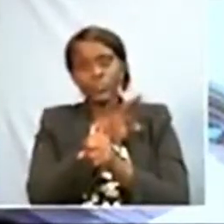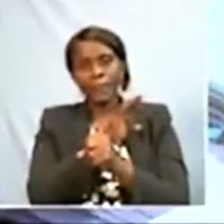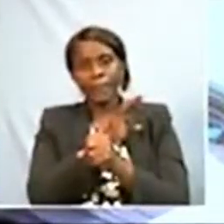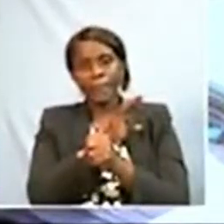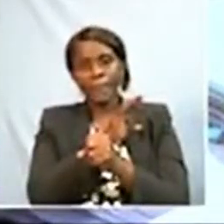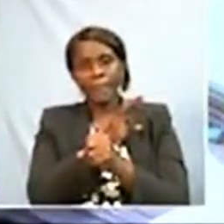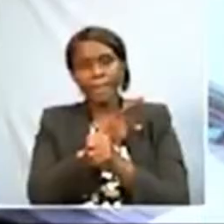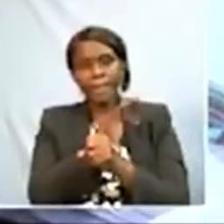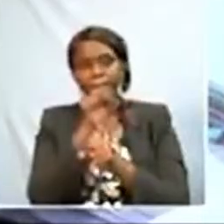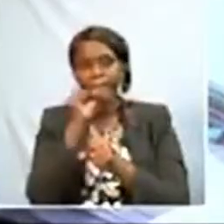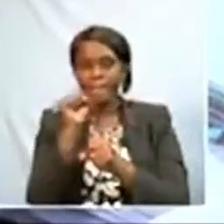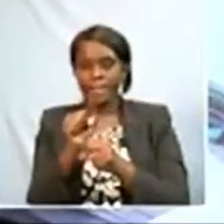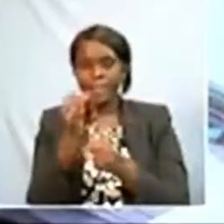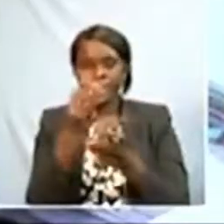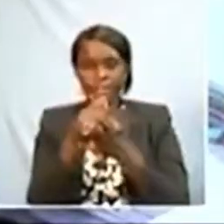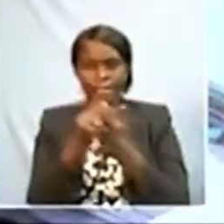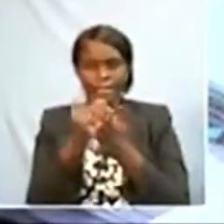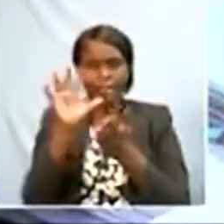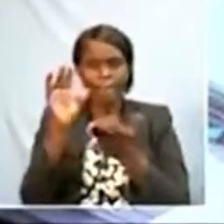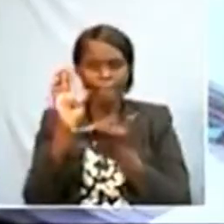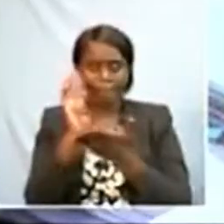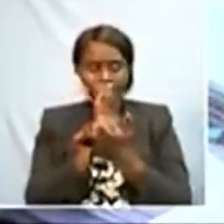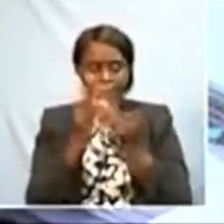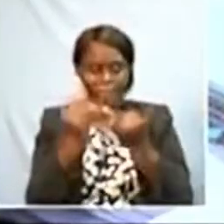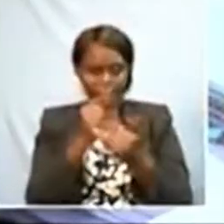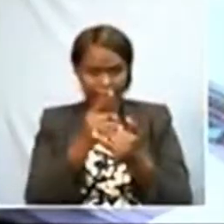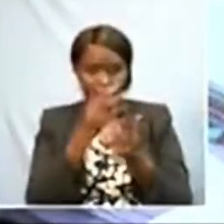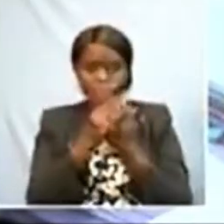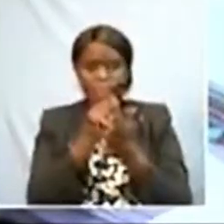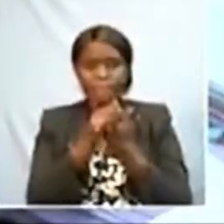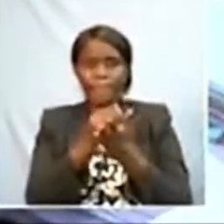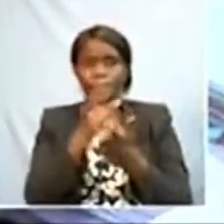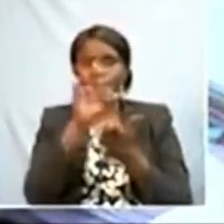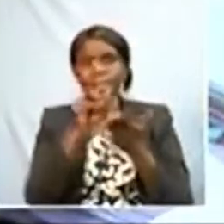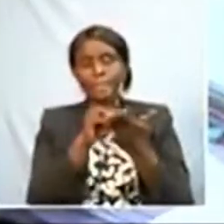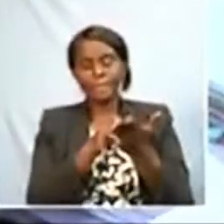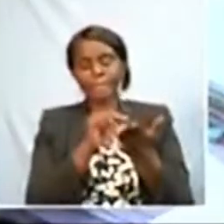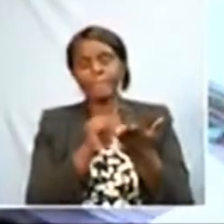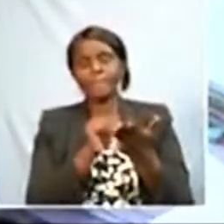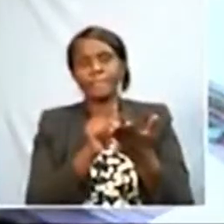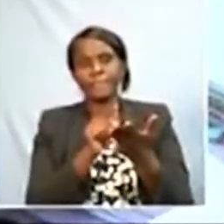In the old currency, 5 billion. Now this is 5 million.